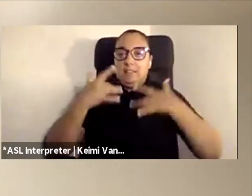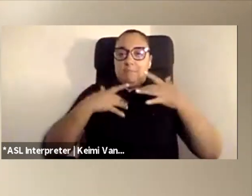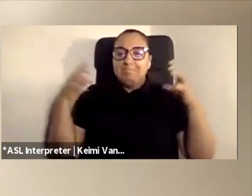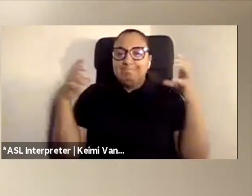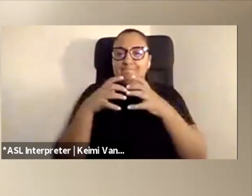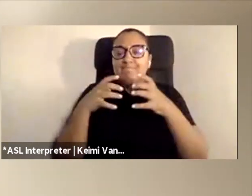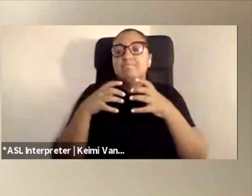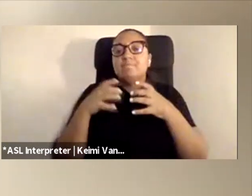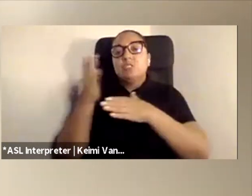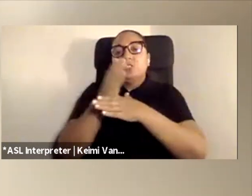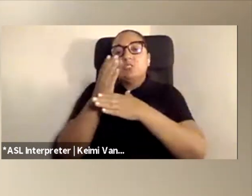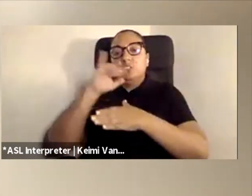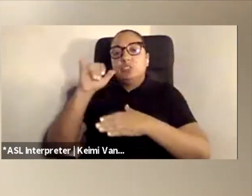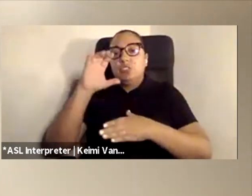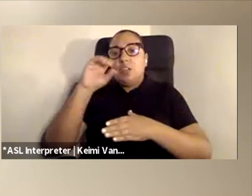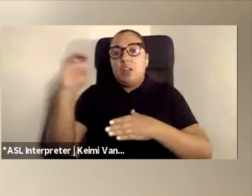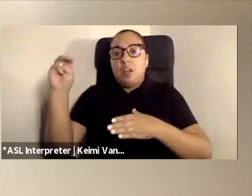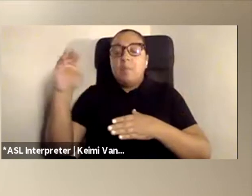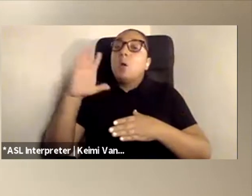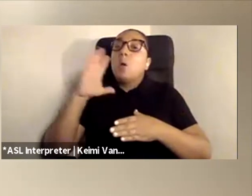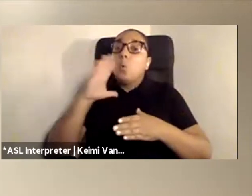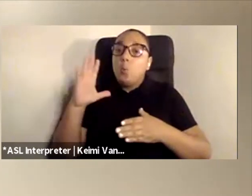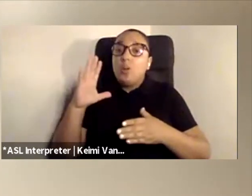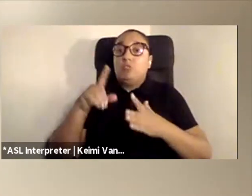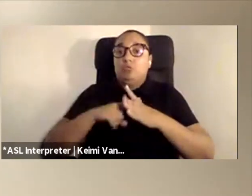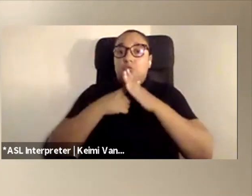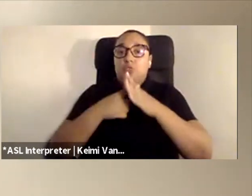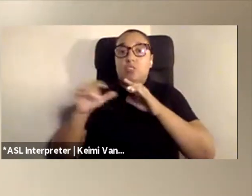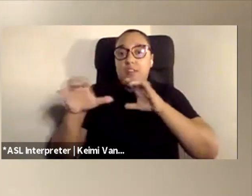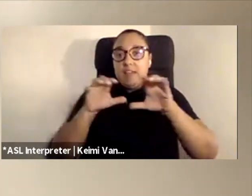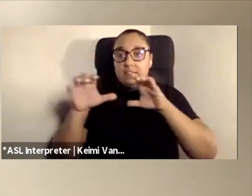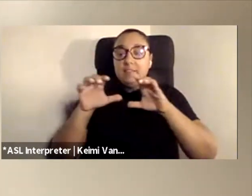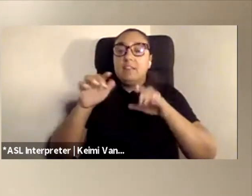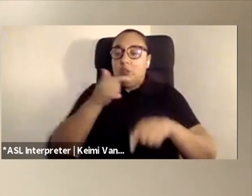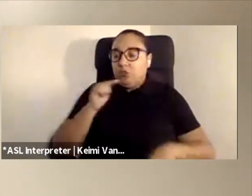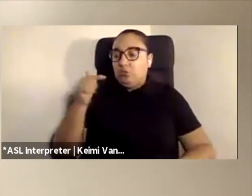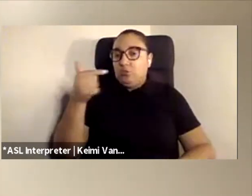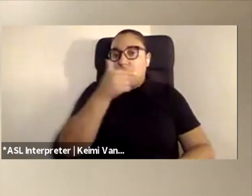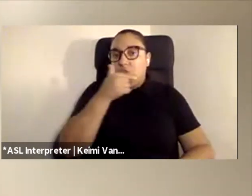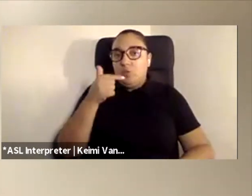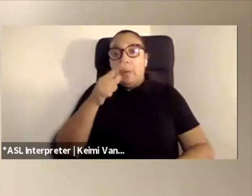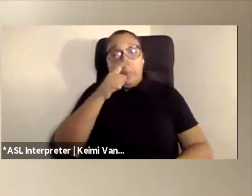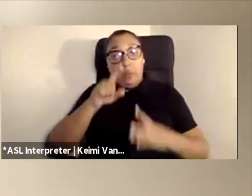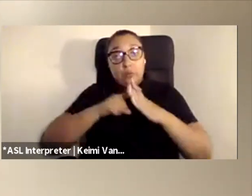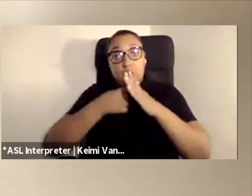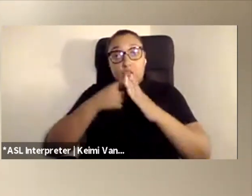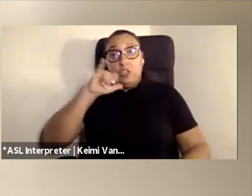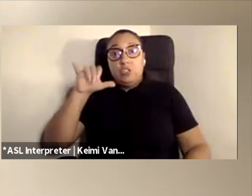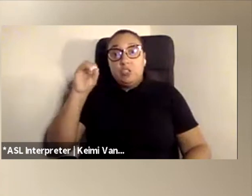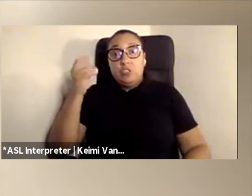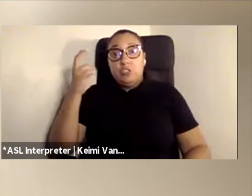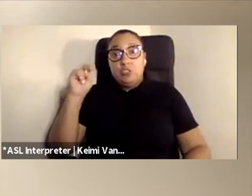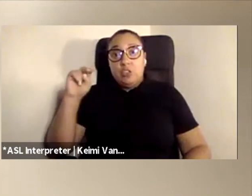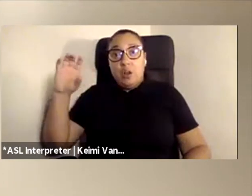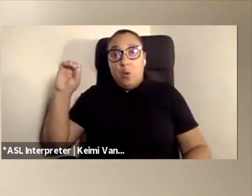leading an activity inspired by the Story Circle methodology created by John O'Neill, founder of Junebug Productions, a Black-founded